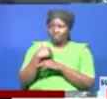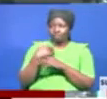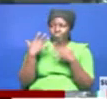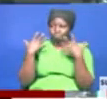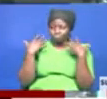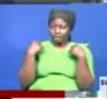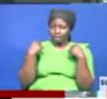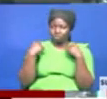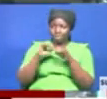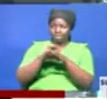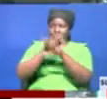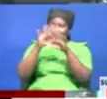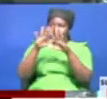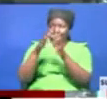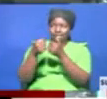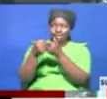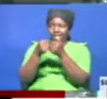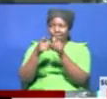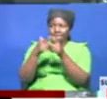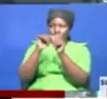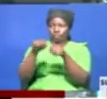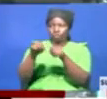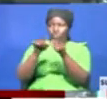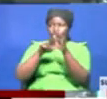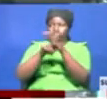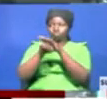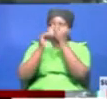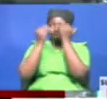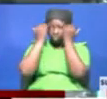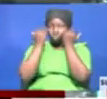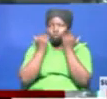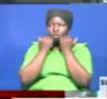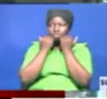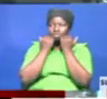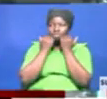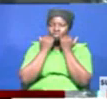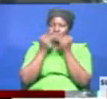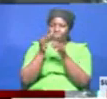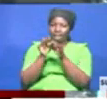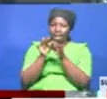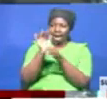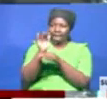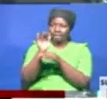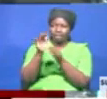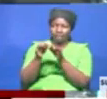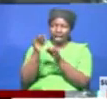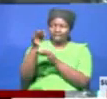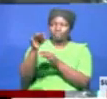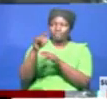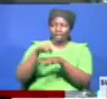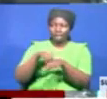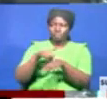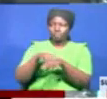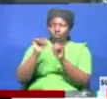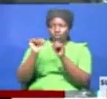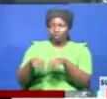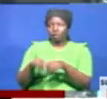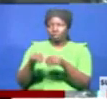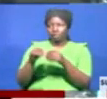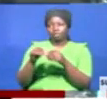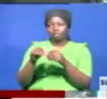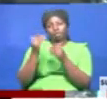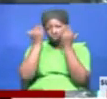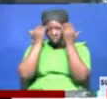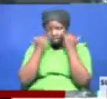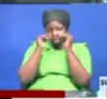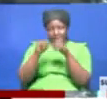difficulties, you could go to court to what we call expanding time, enlarge time, as we call it in law. The court can help you enlarge